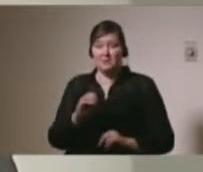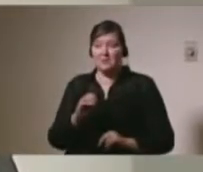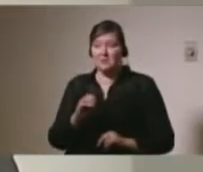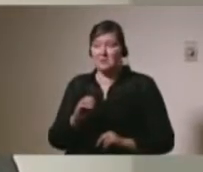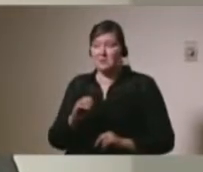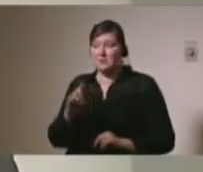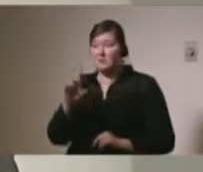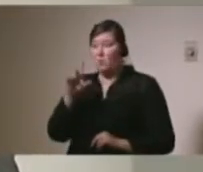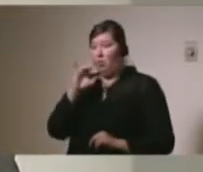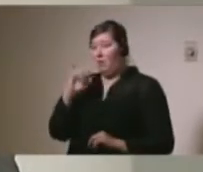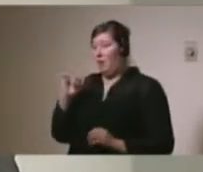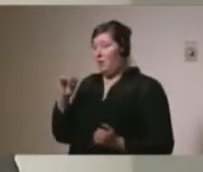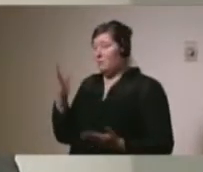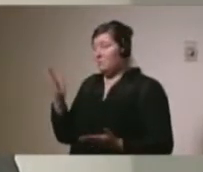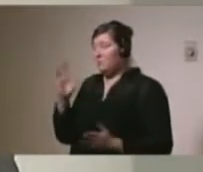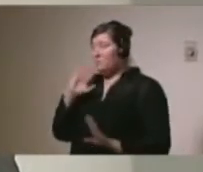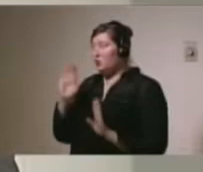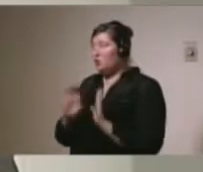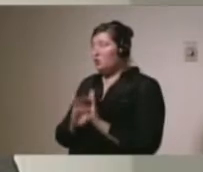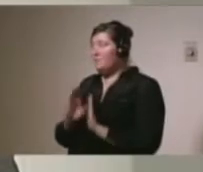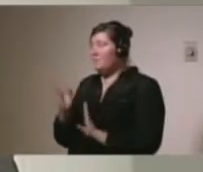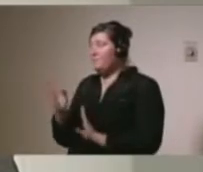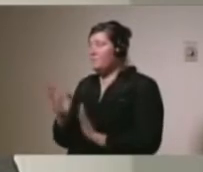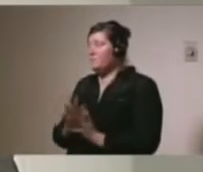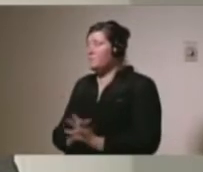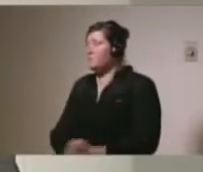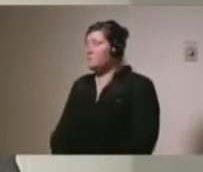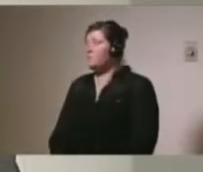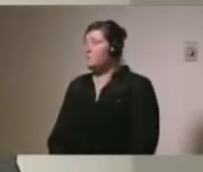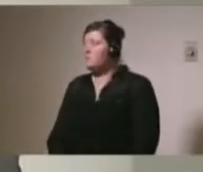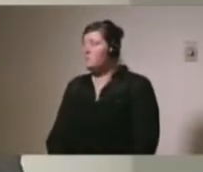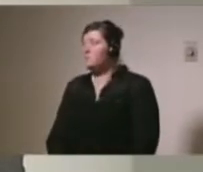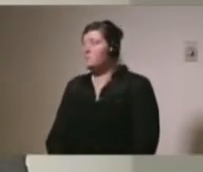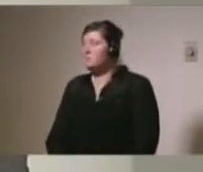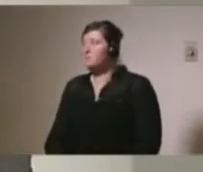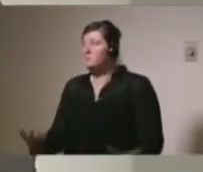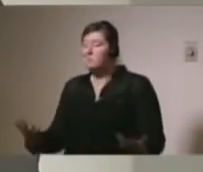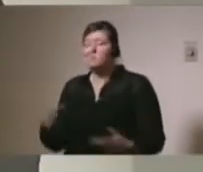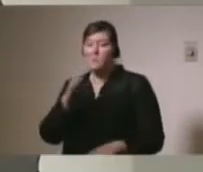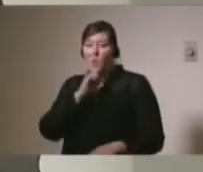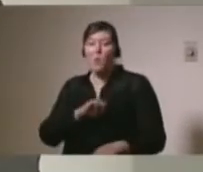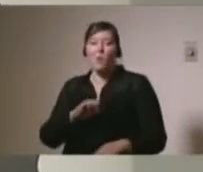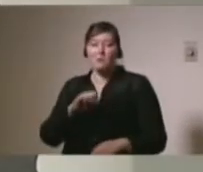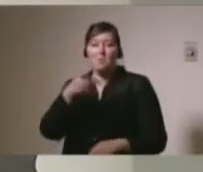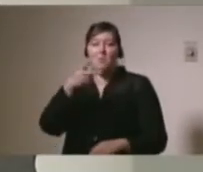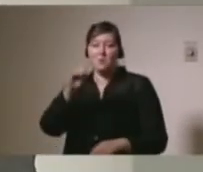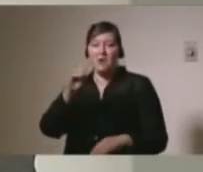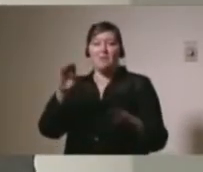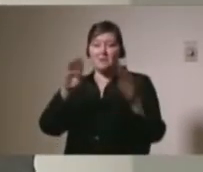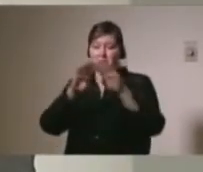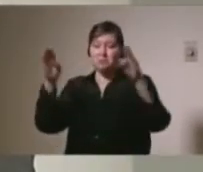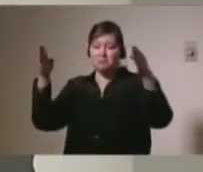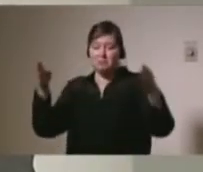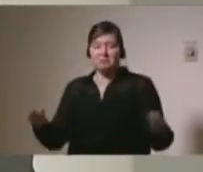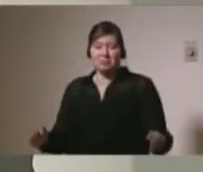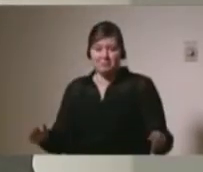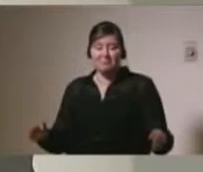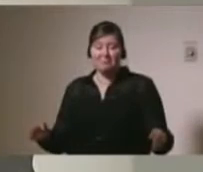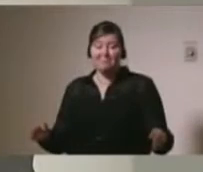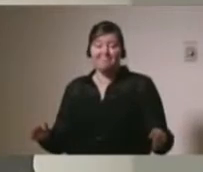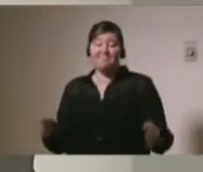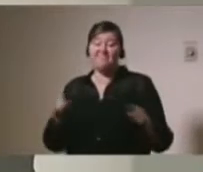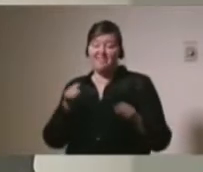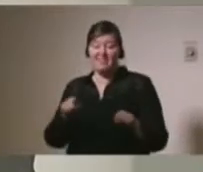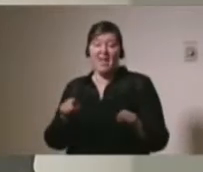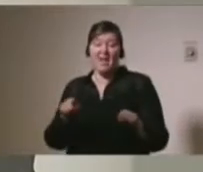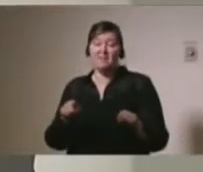is it? I'll just go back to it so you can get, there you go. The old post office, as we know it,